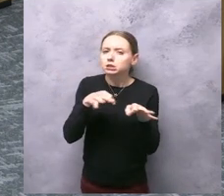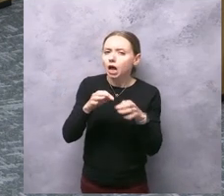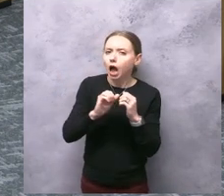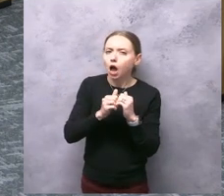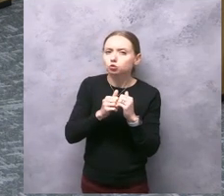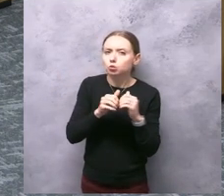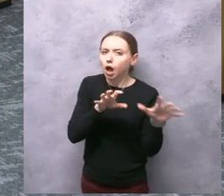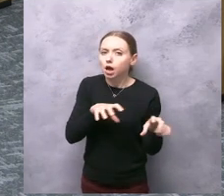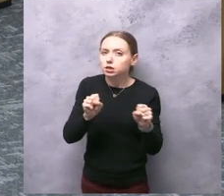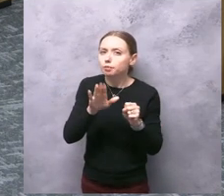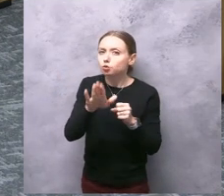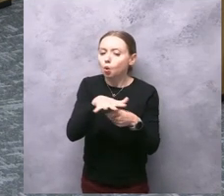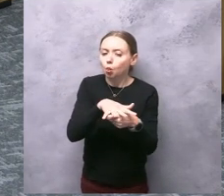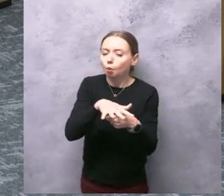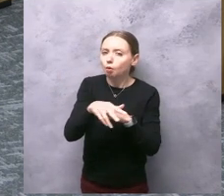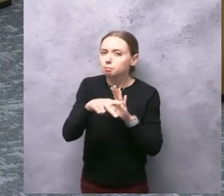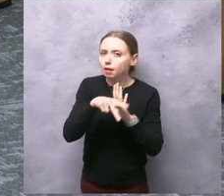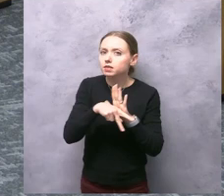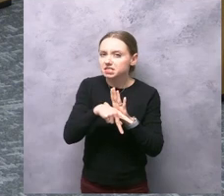policy.